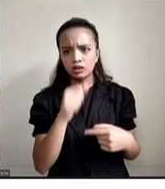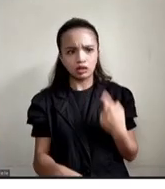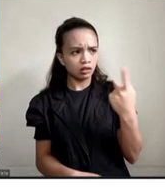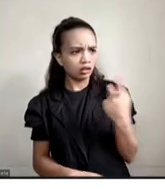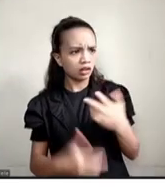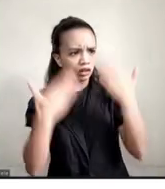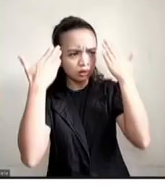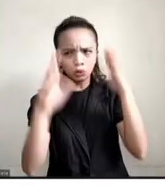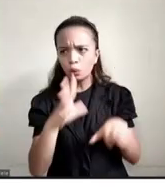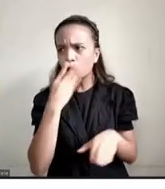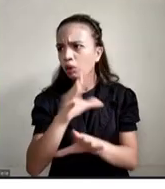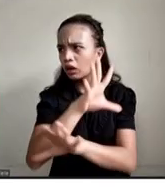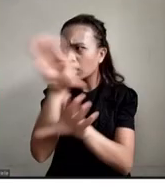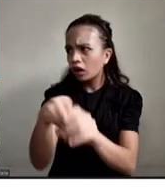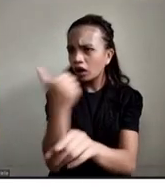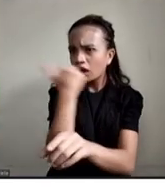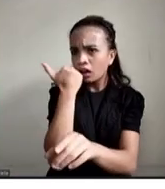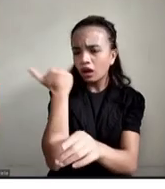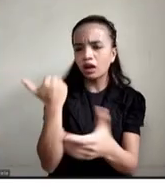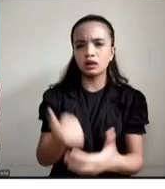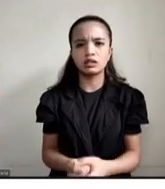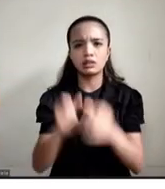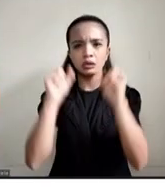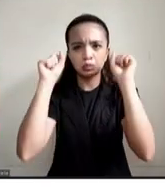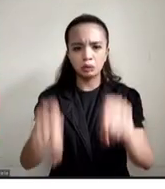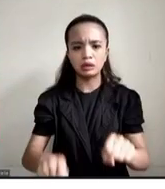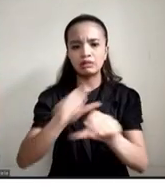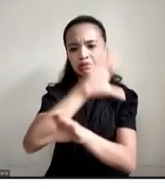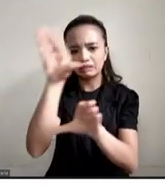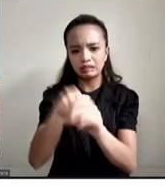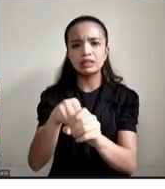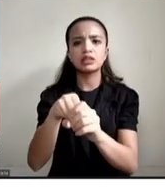who else, right? Yeah. Lahat sila pwedeng makisali or